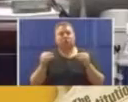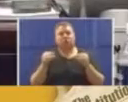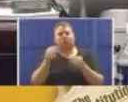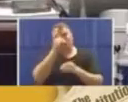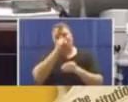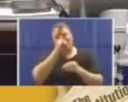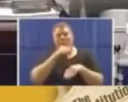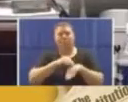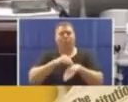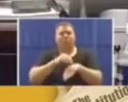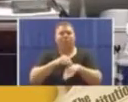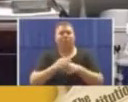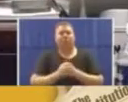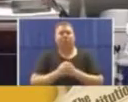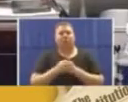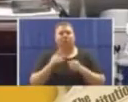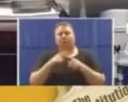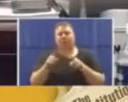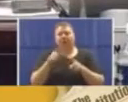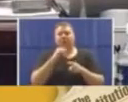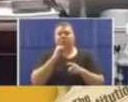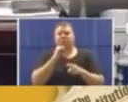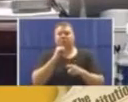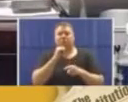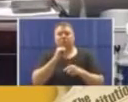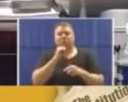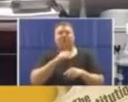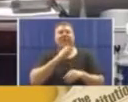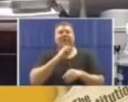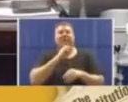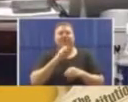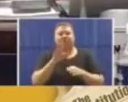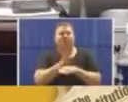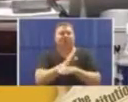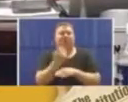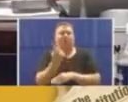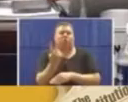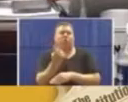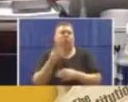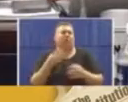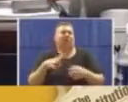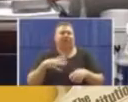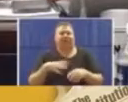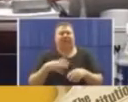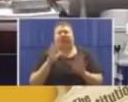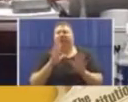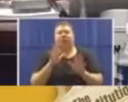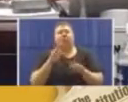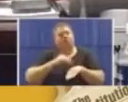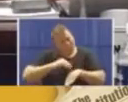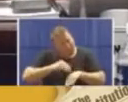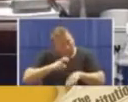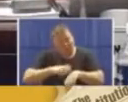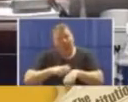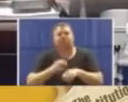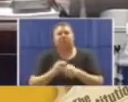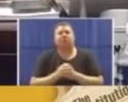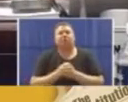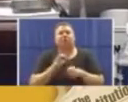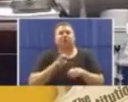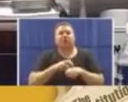more than enacting these 2 bills into law. Also demonstrate greater effectiveness by achieving